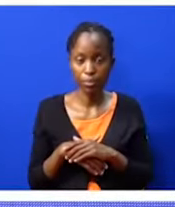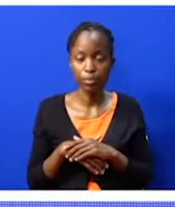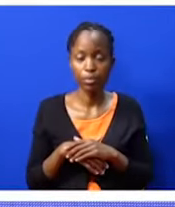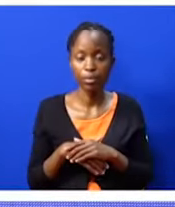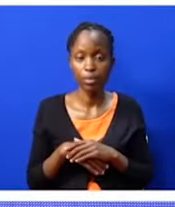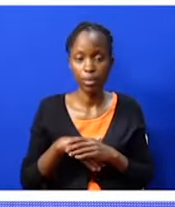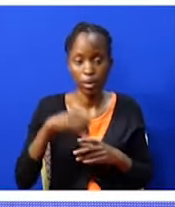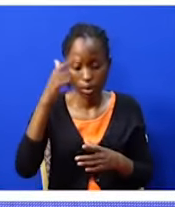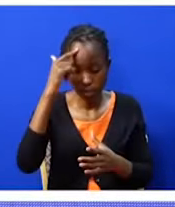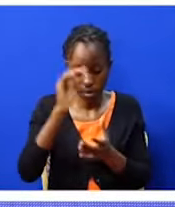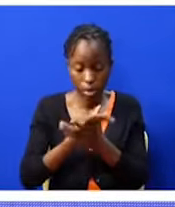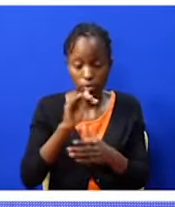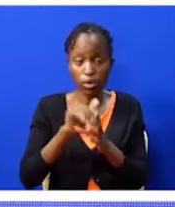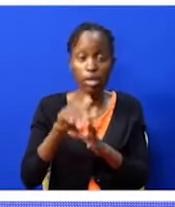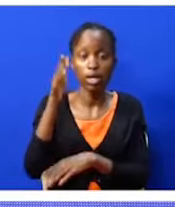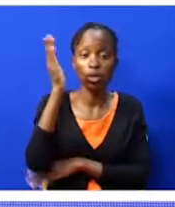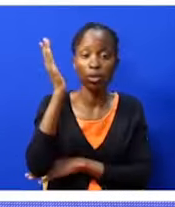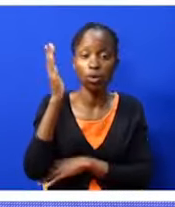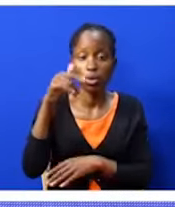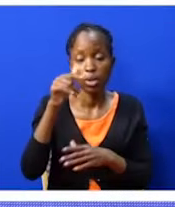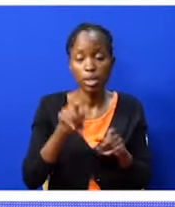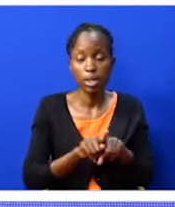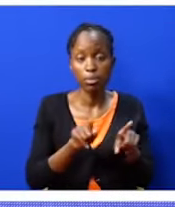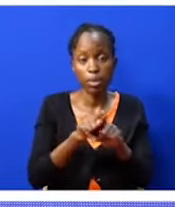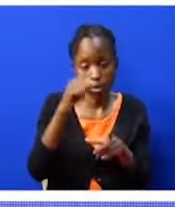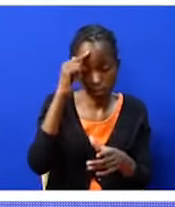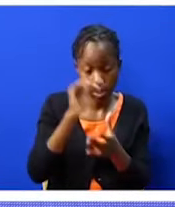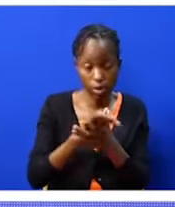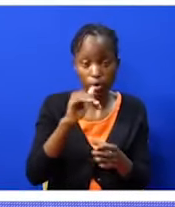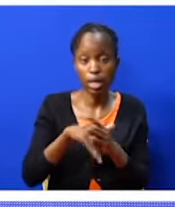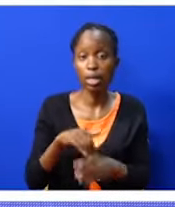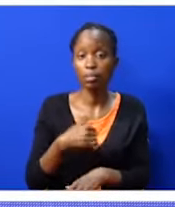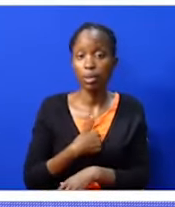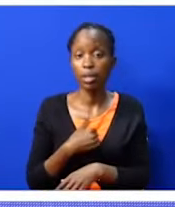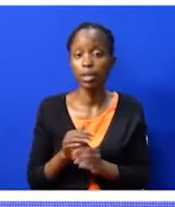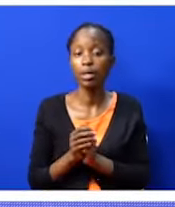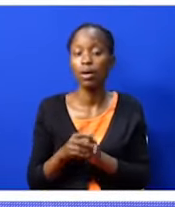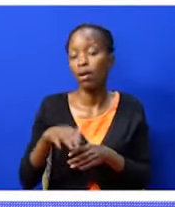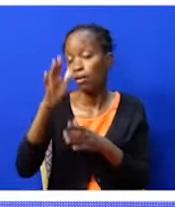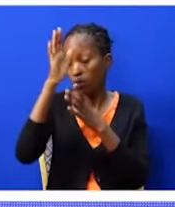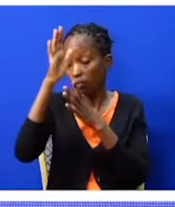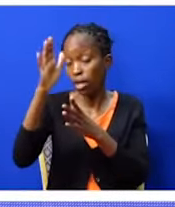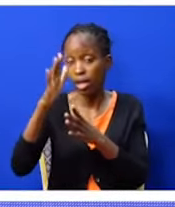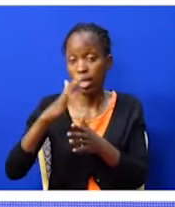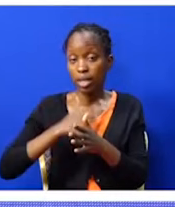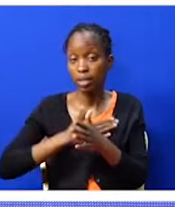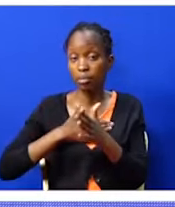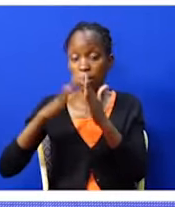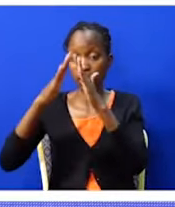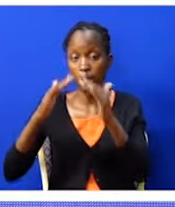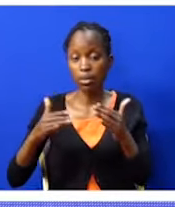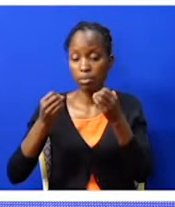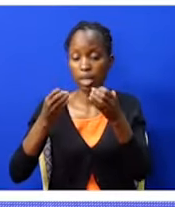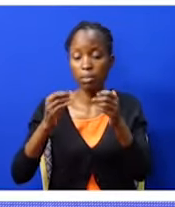You believe in God, believe also in me. My Father's house has